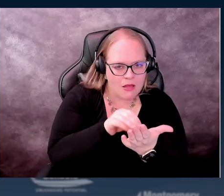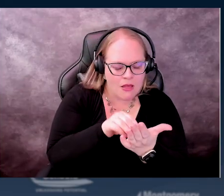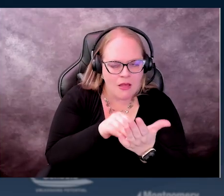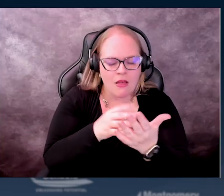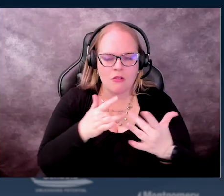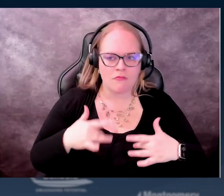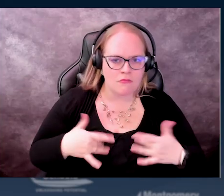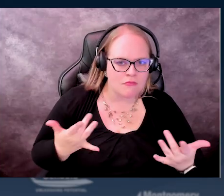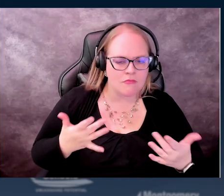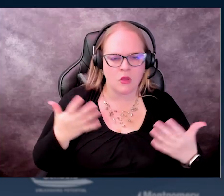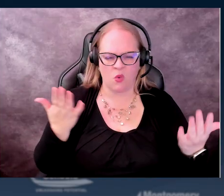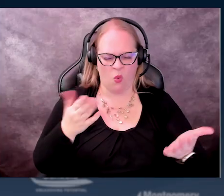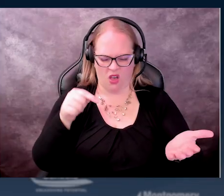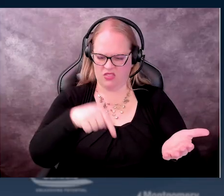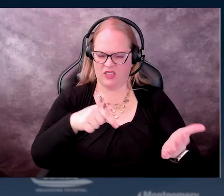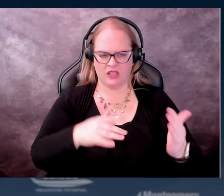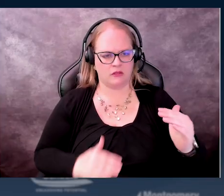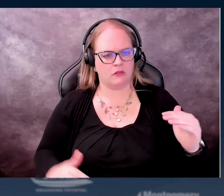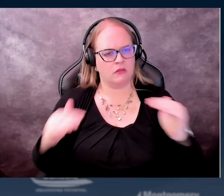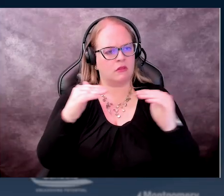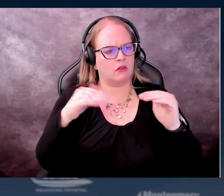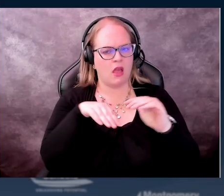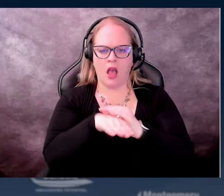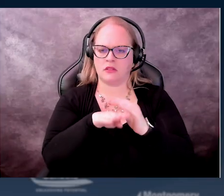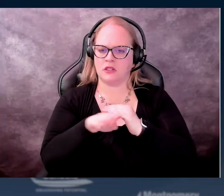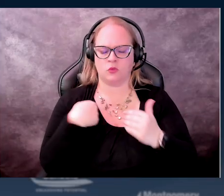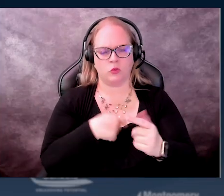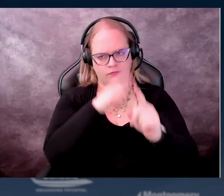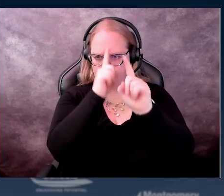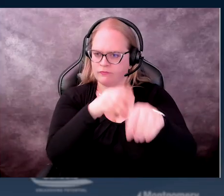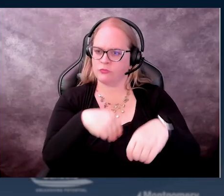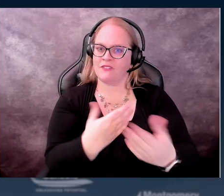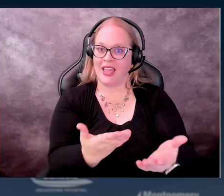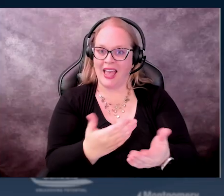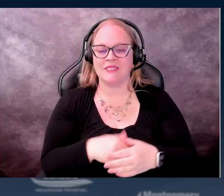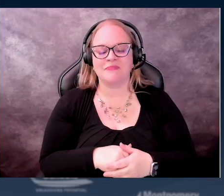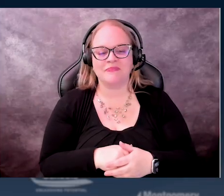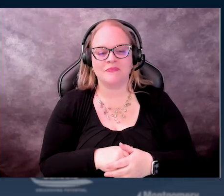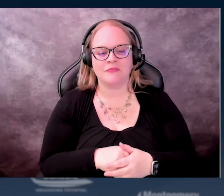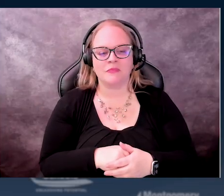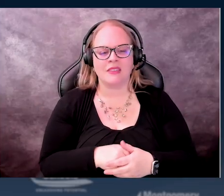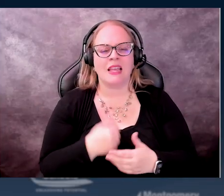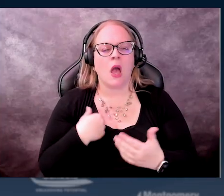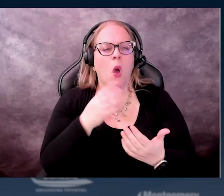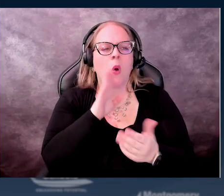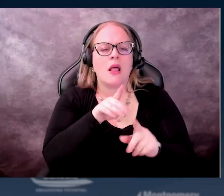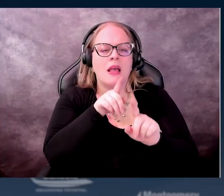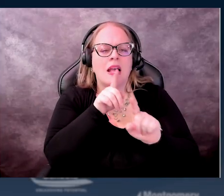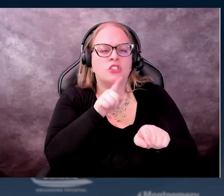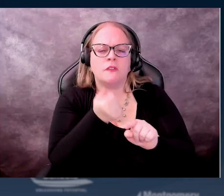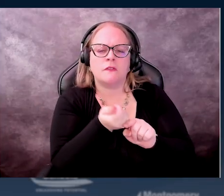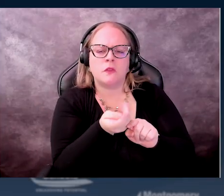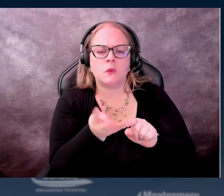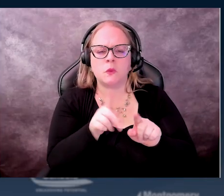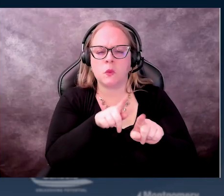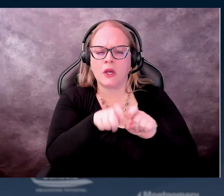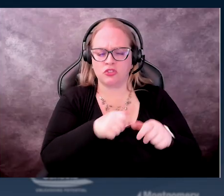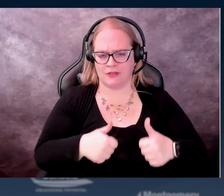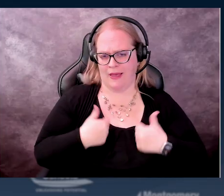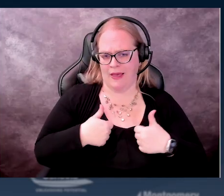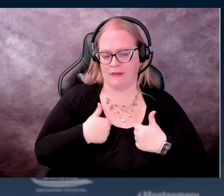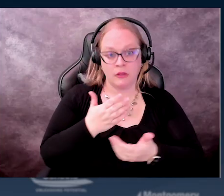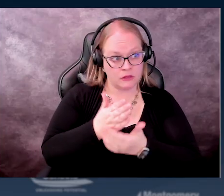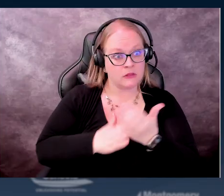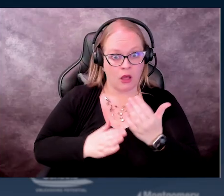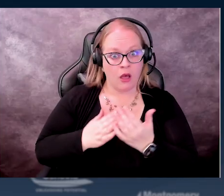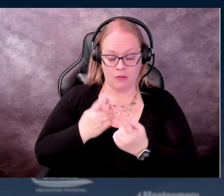the regional program model. I'm going to answer a few questions live. We answered quite a few questions in the chat, in the Q&A, and